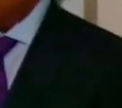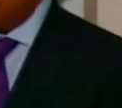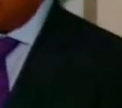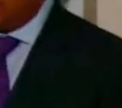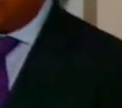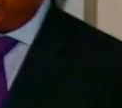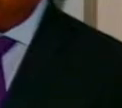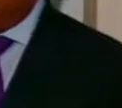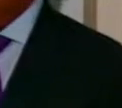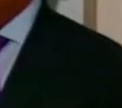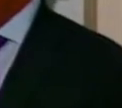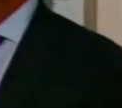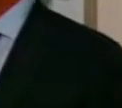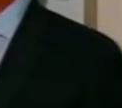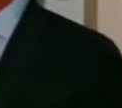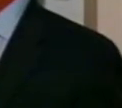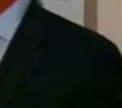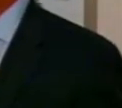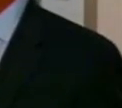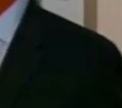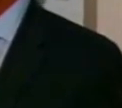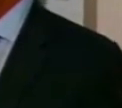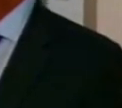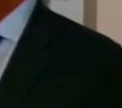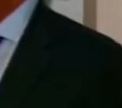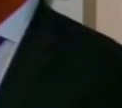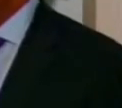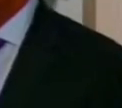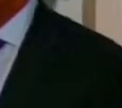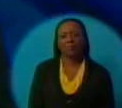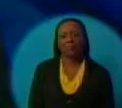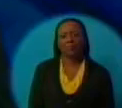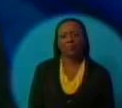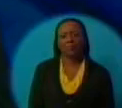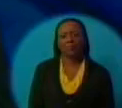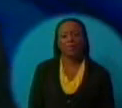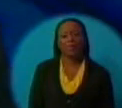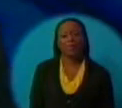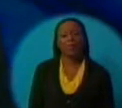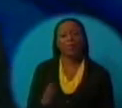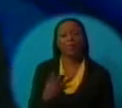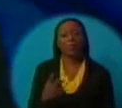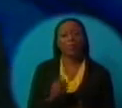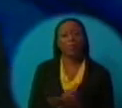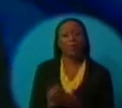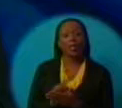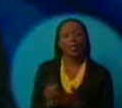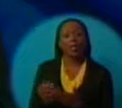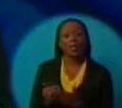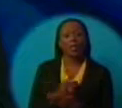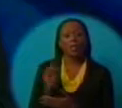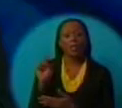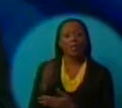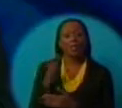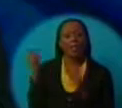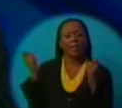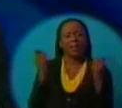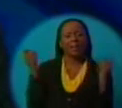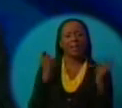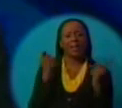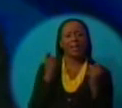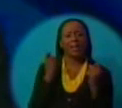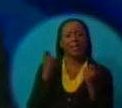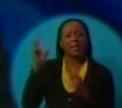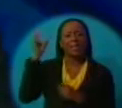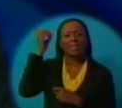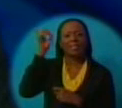project, but we have to wait for their process to be complete. Well, just weeks before the first anniversary of the passing of the late